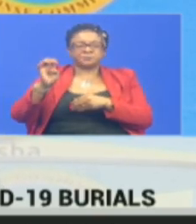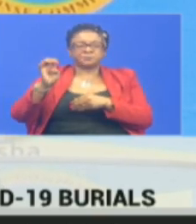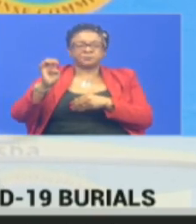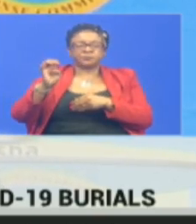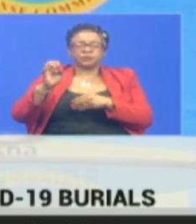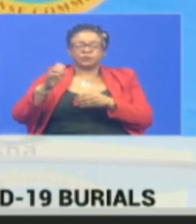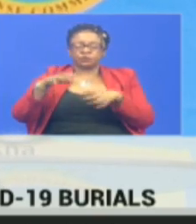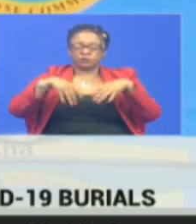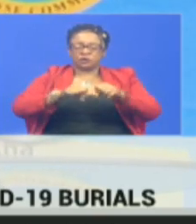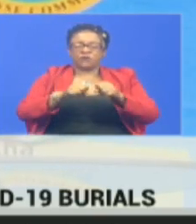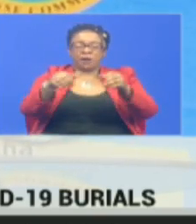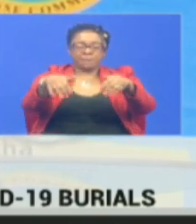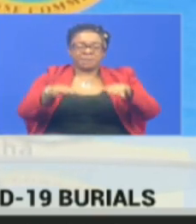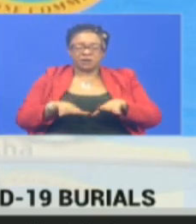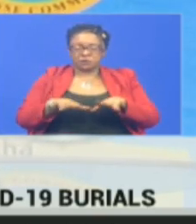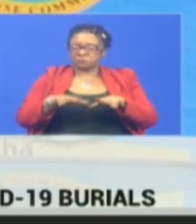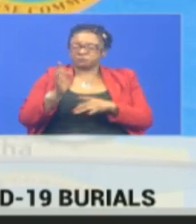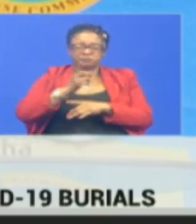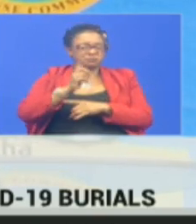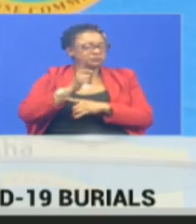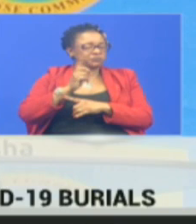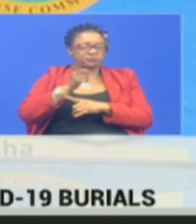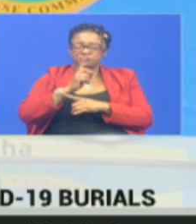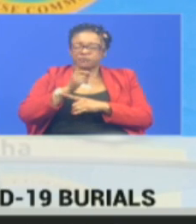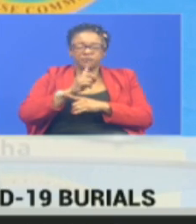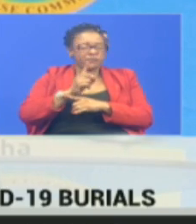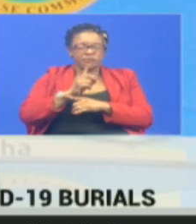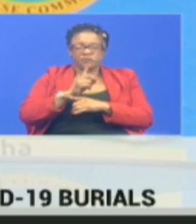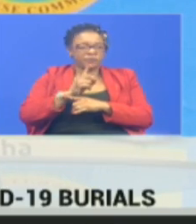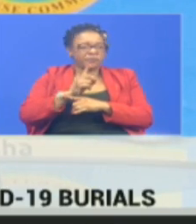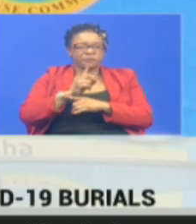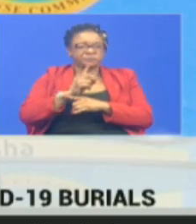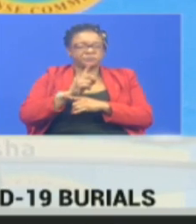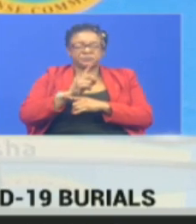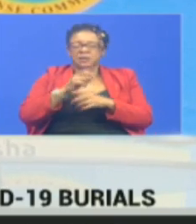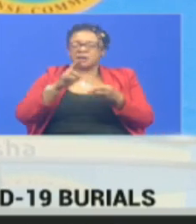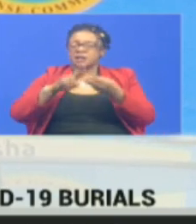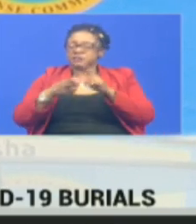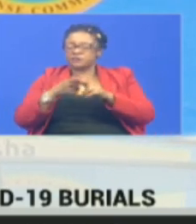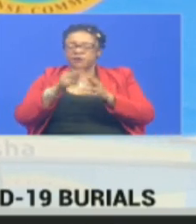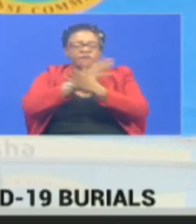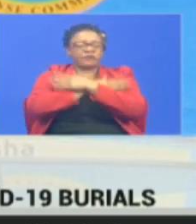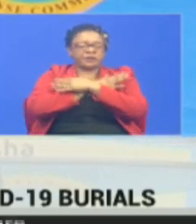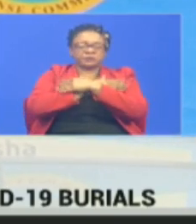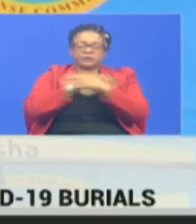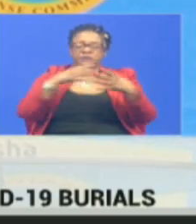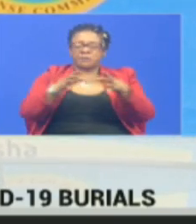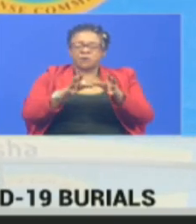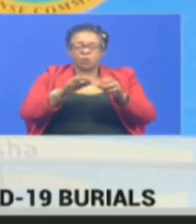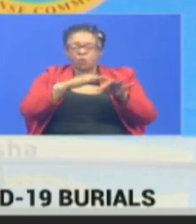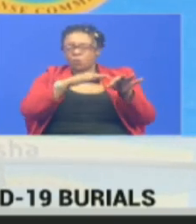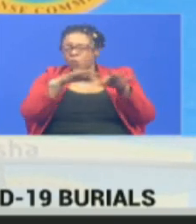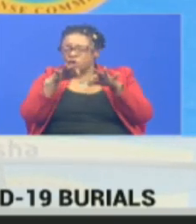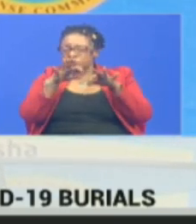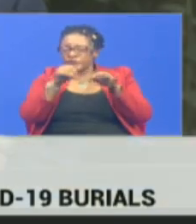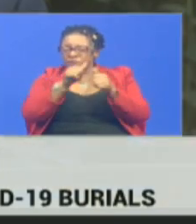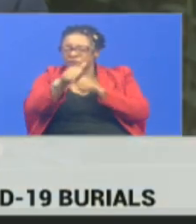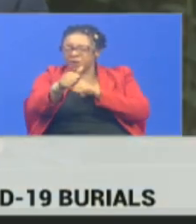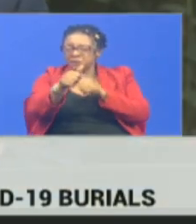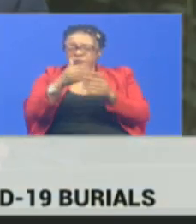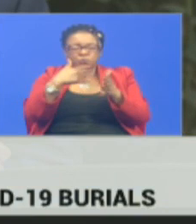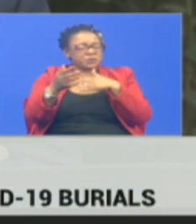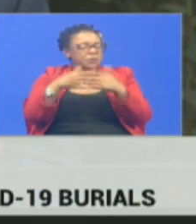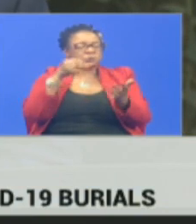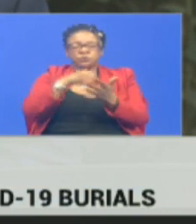the burial ceremony while their relatives, friends and families watch from a distance with limited participation. So we